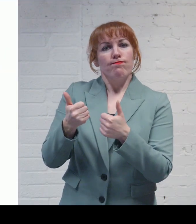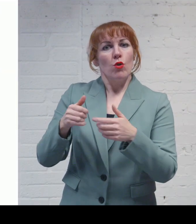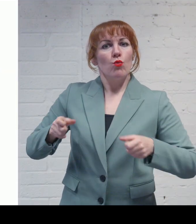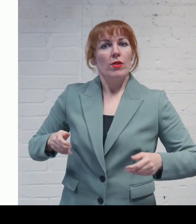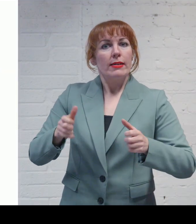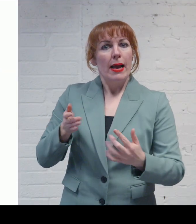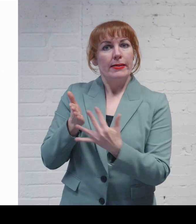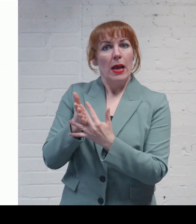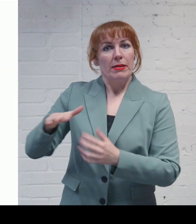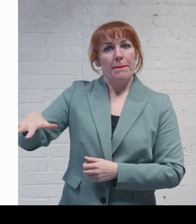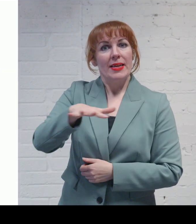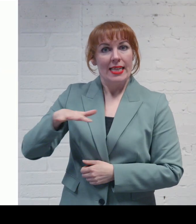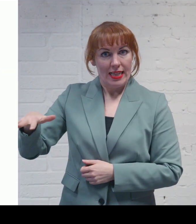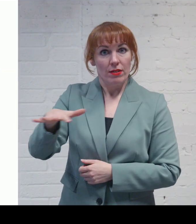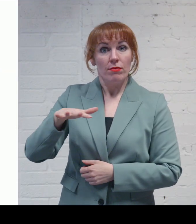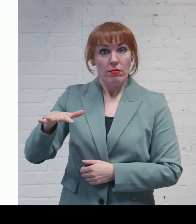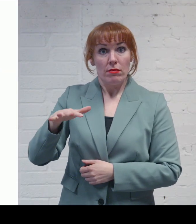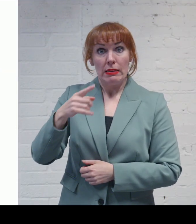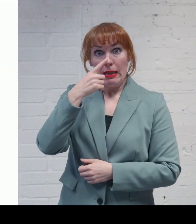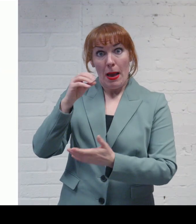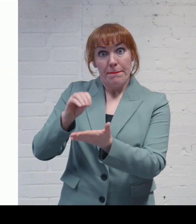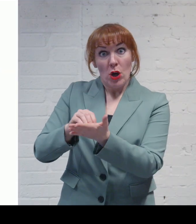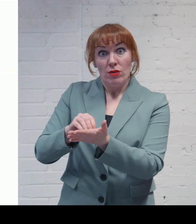Studio, and these can be booked before your visit.